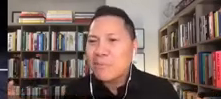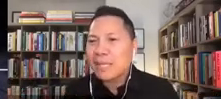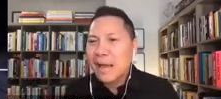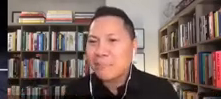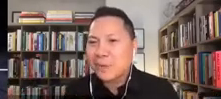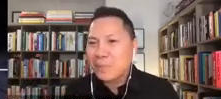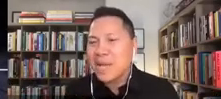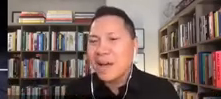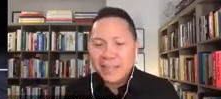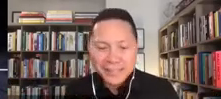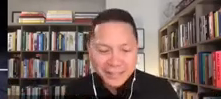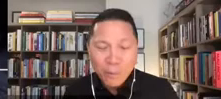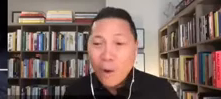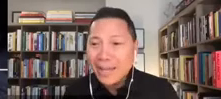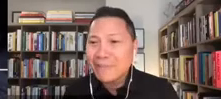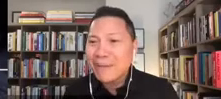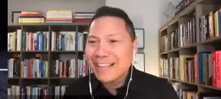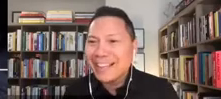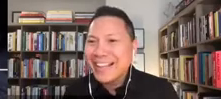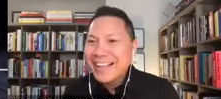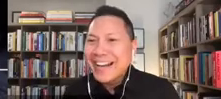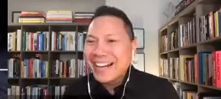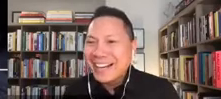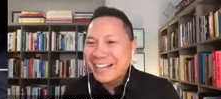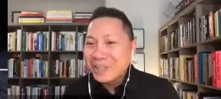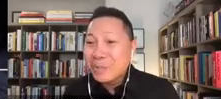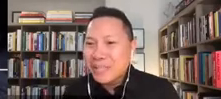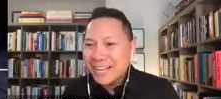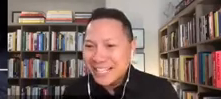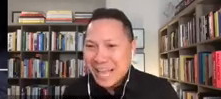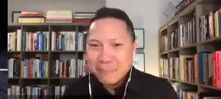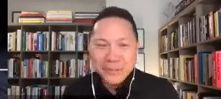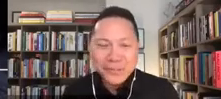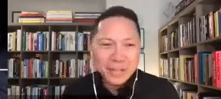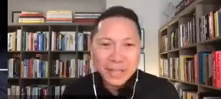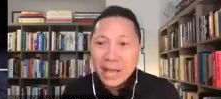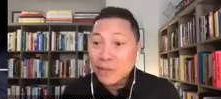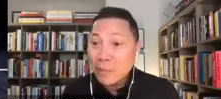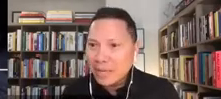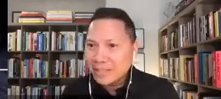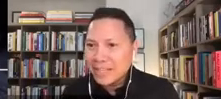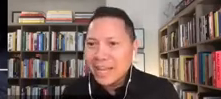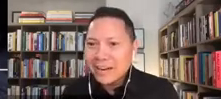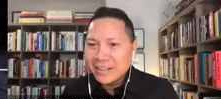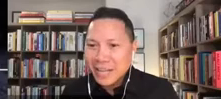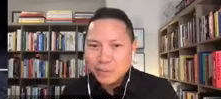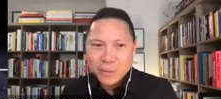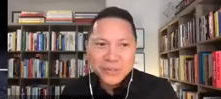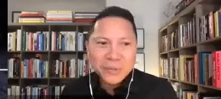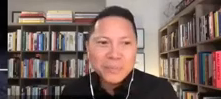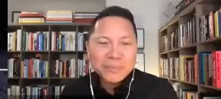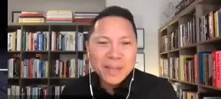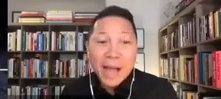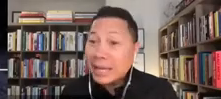many more examples beyond, let's say, the white male European examples that have dominated, again, our